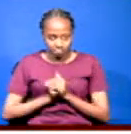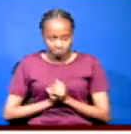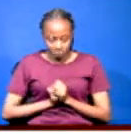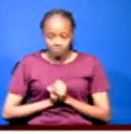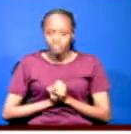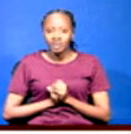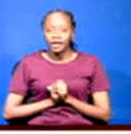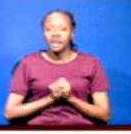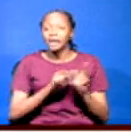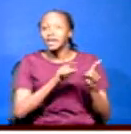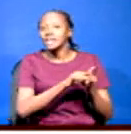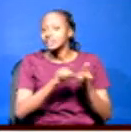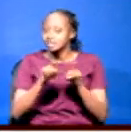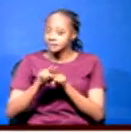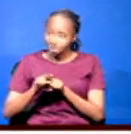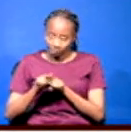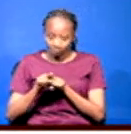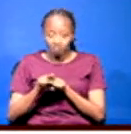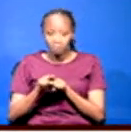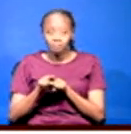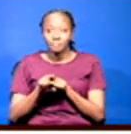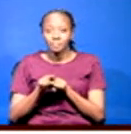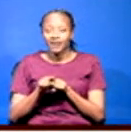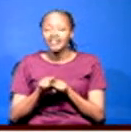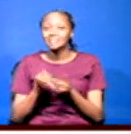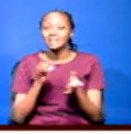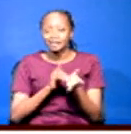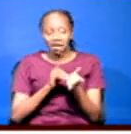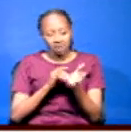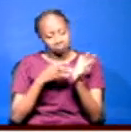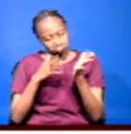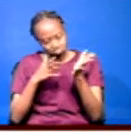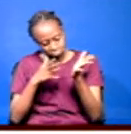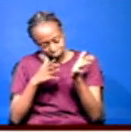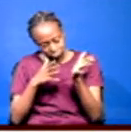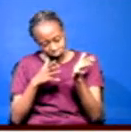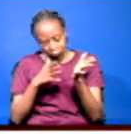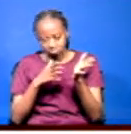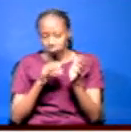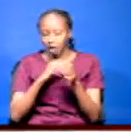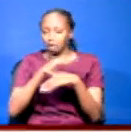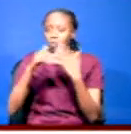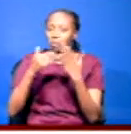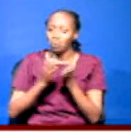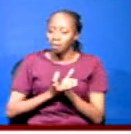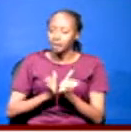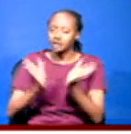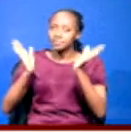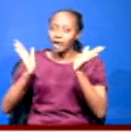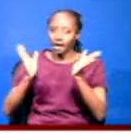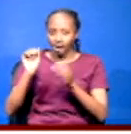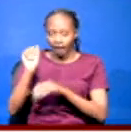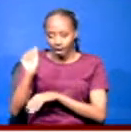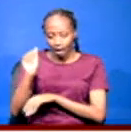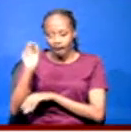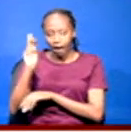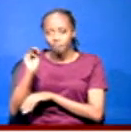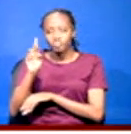breath, Daktari, I congratulate you and the entire AMREF International University